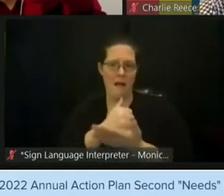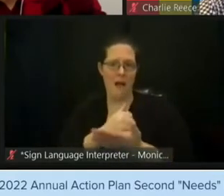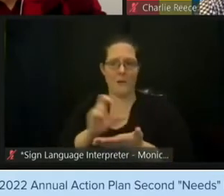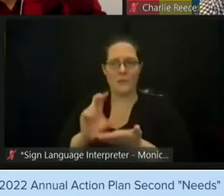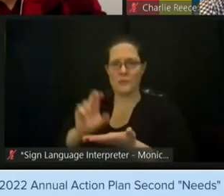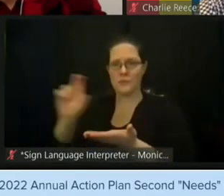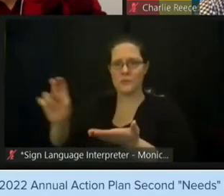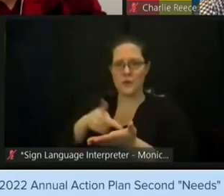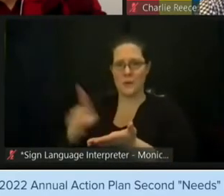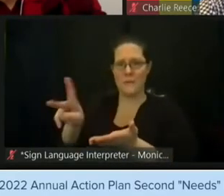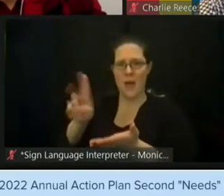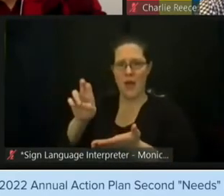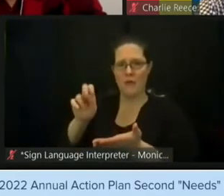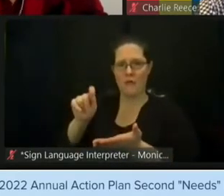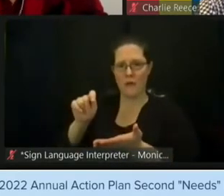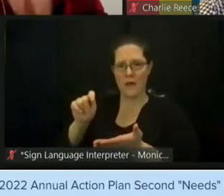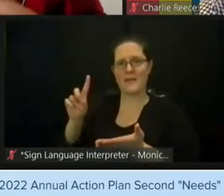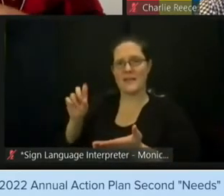from DSS.